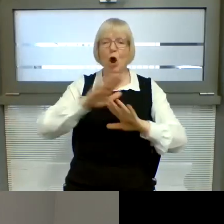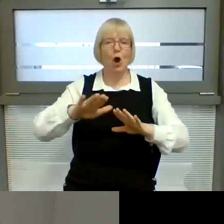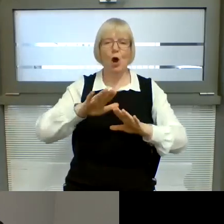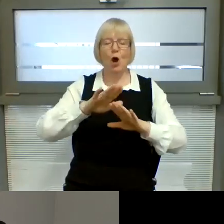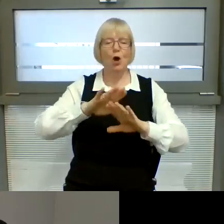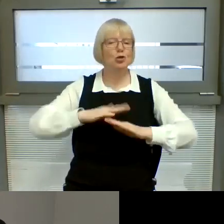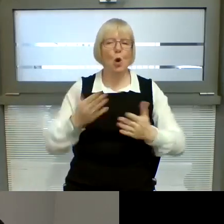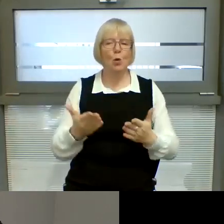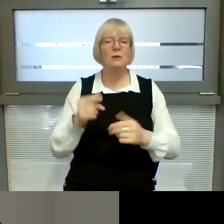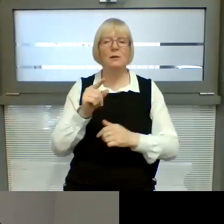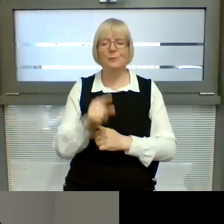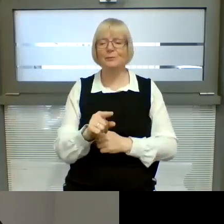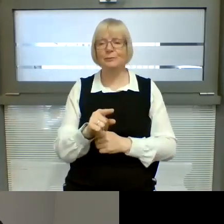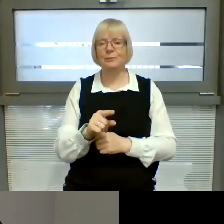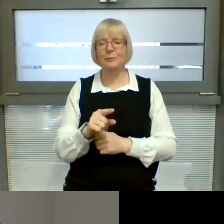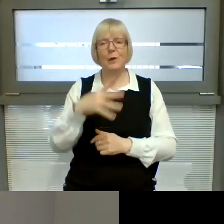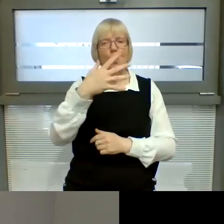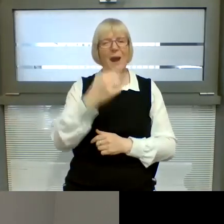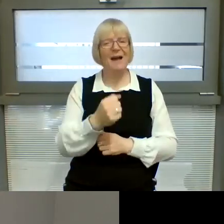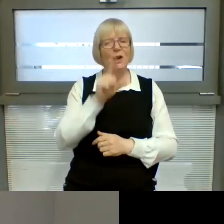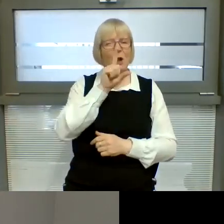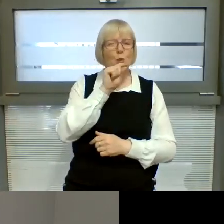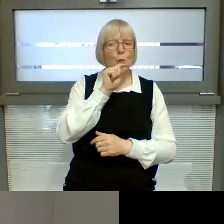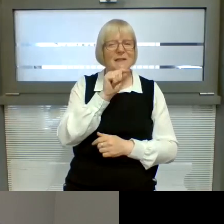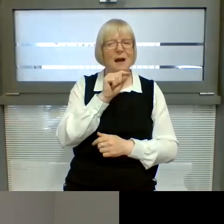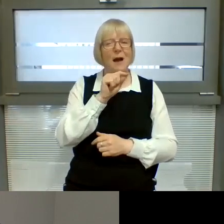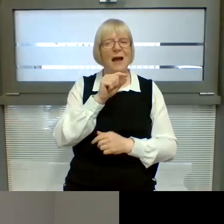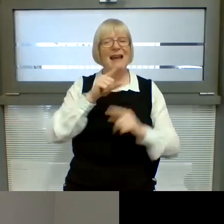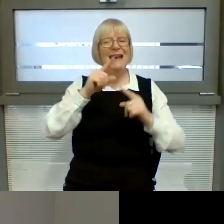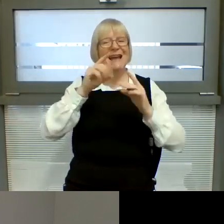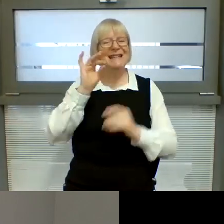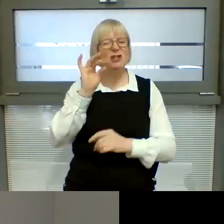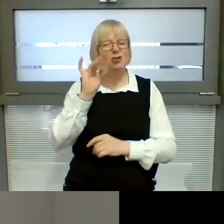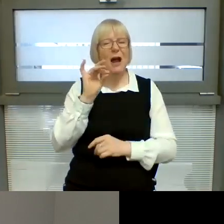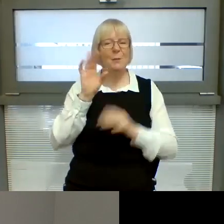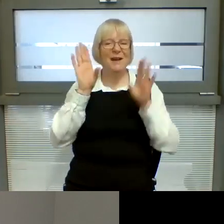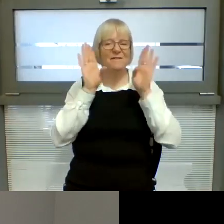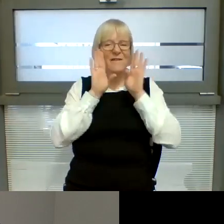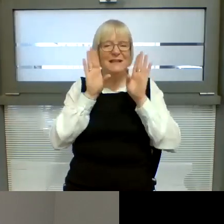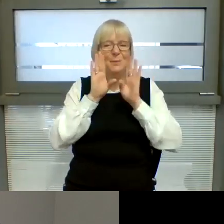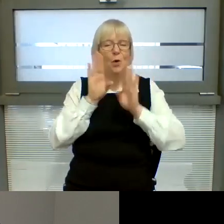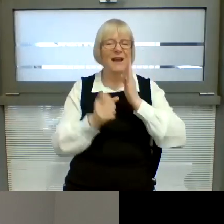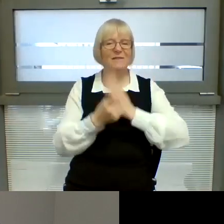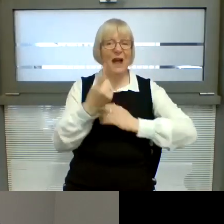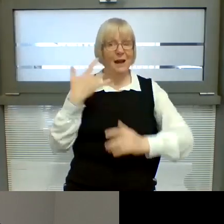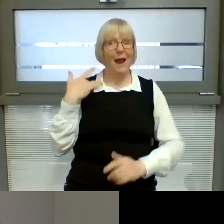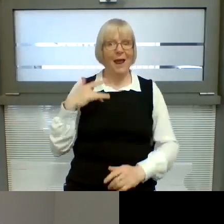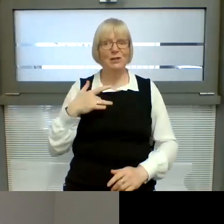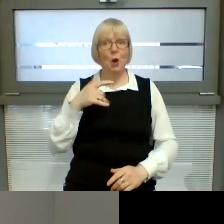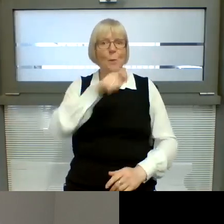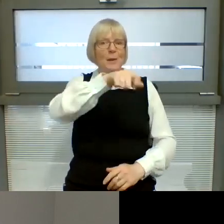whole kind of Twitter, Instagram, Facebook thing going on live, so that people could watch